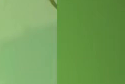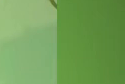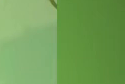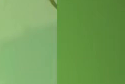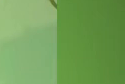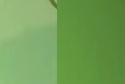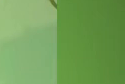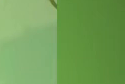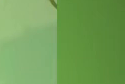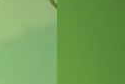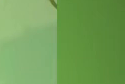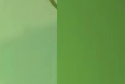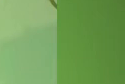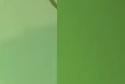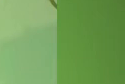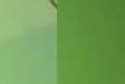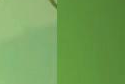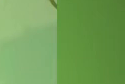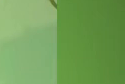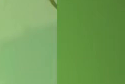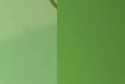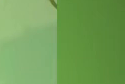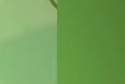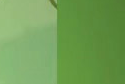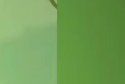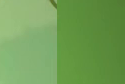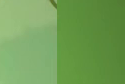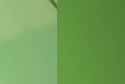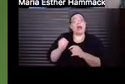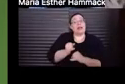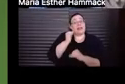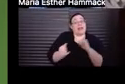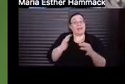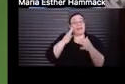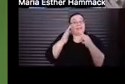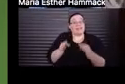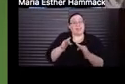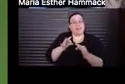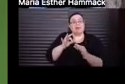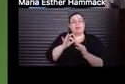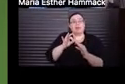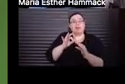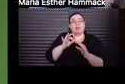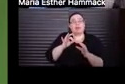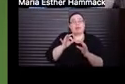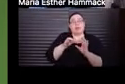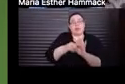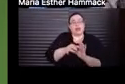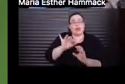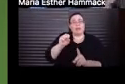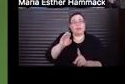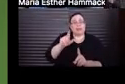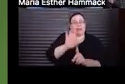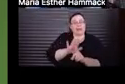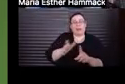1836. And actually, when the last decision of Isabella's case was